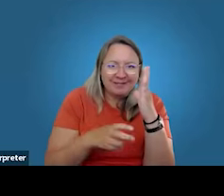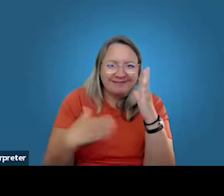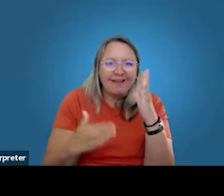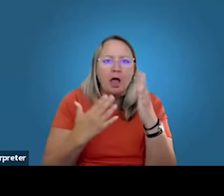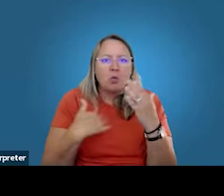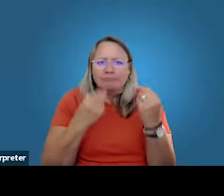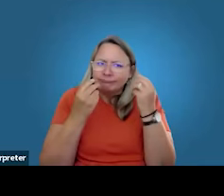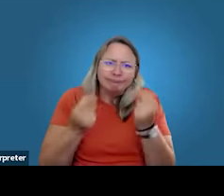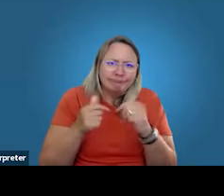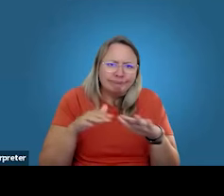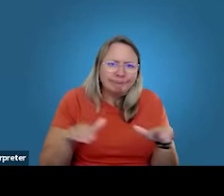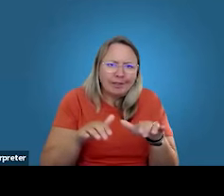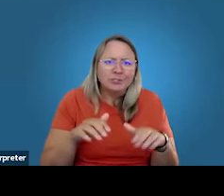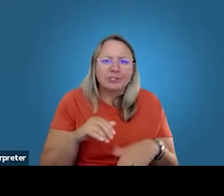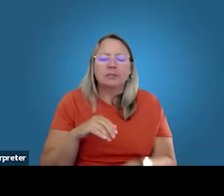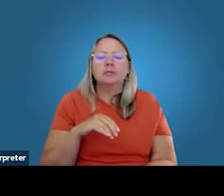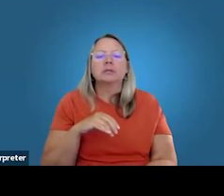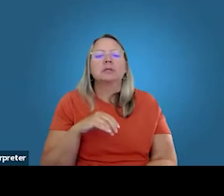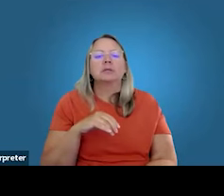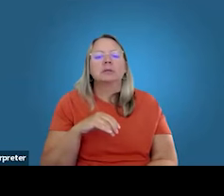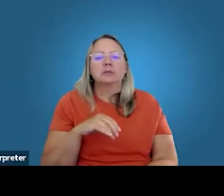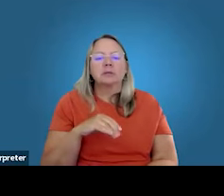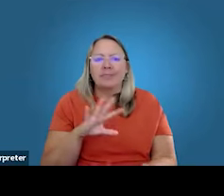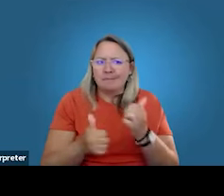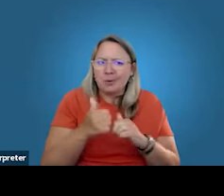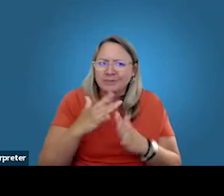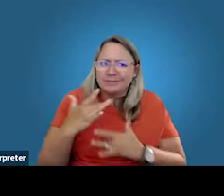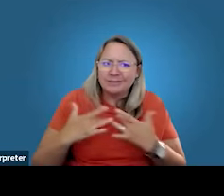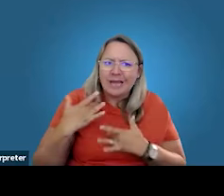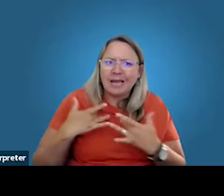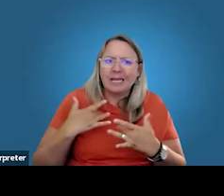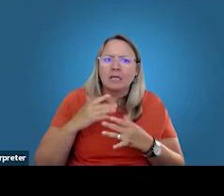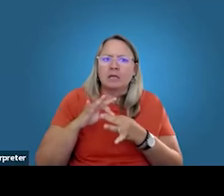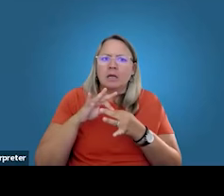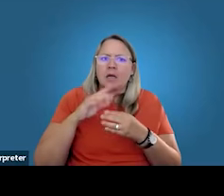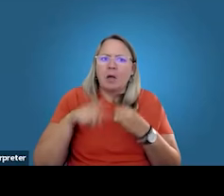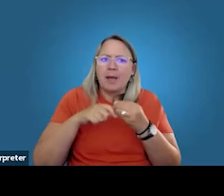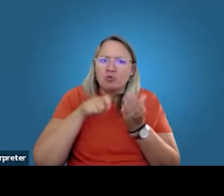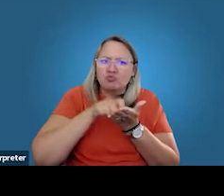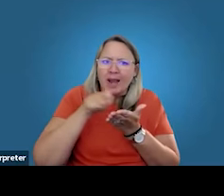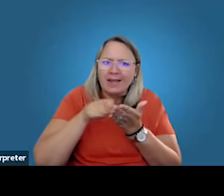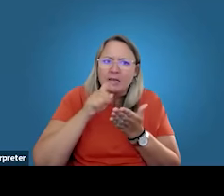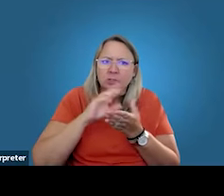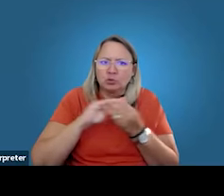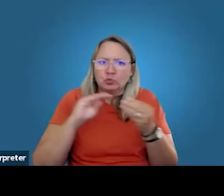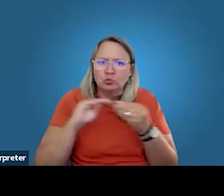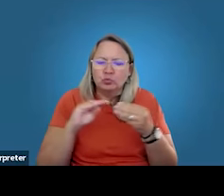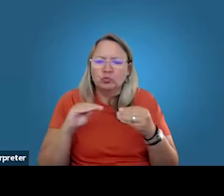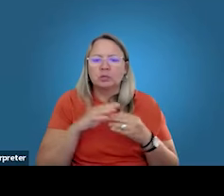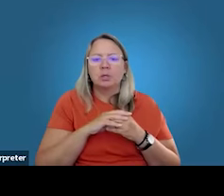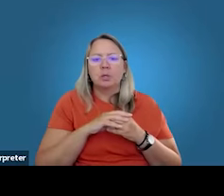instant action, your most exciting bit right at the top of the story.